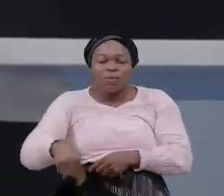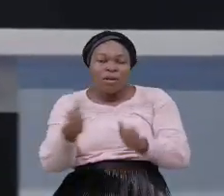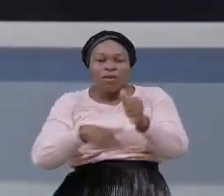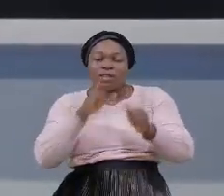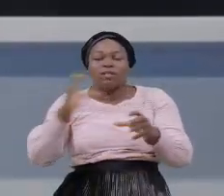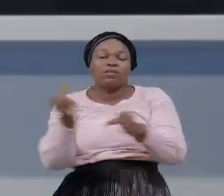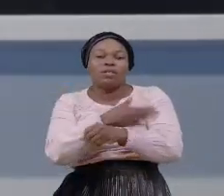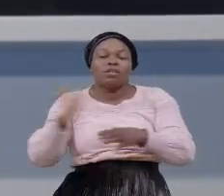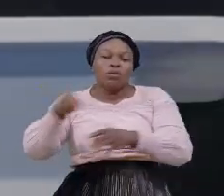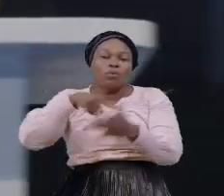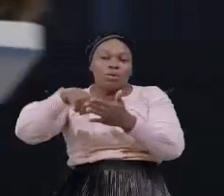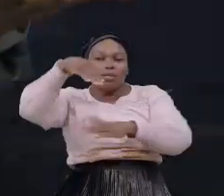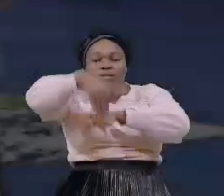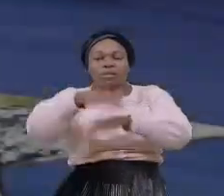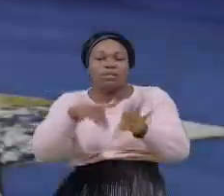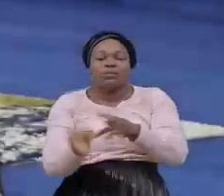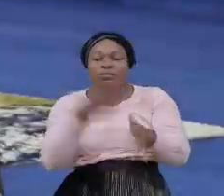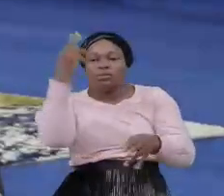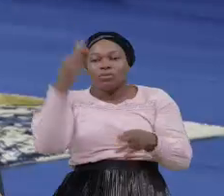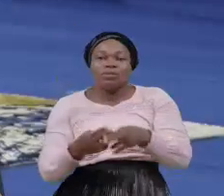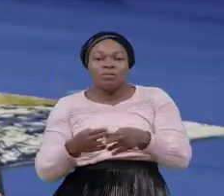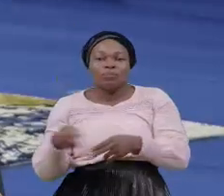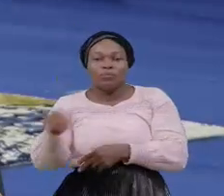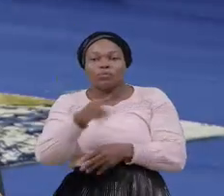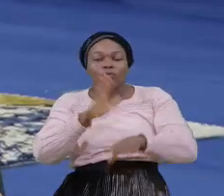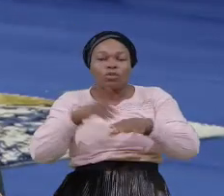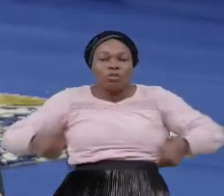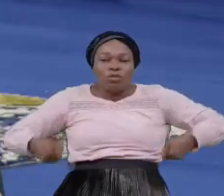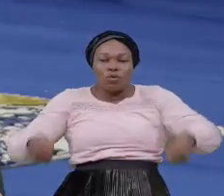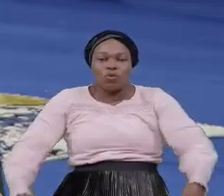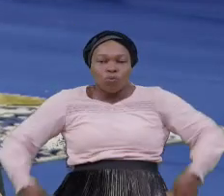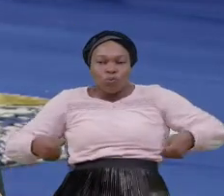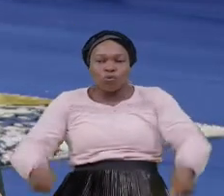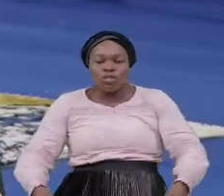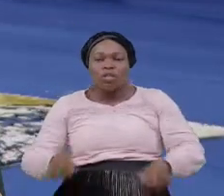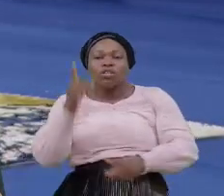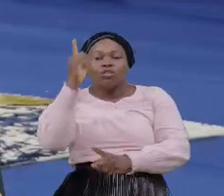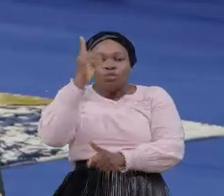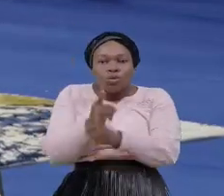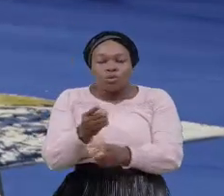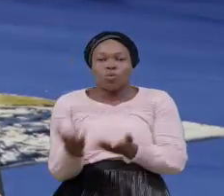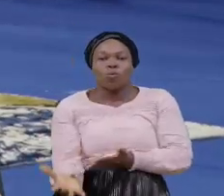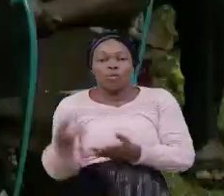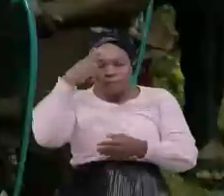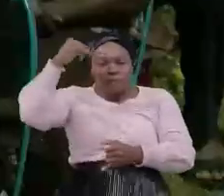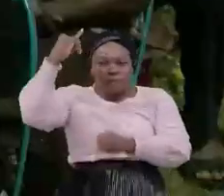the wheelchair, just wait for that final amen. You will jump